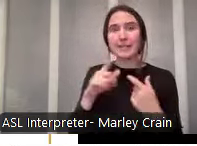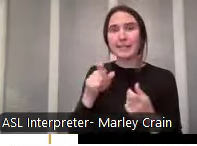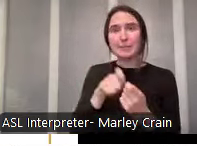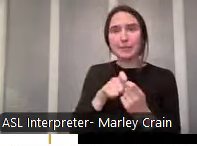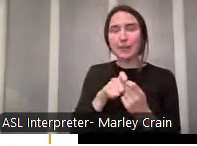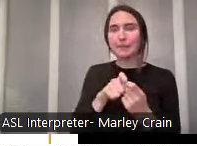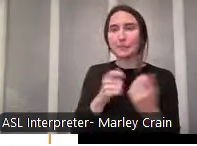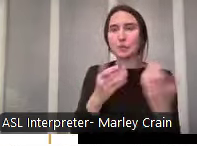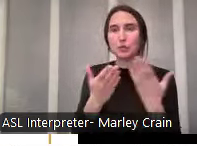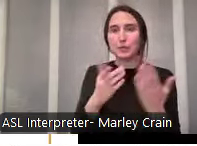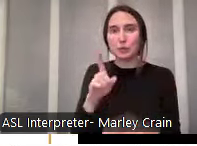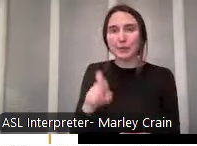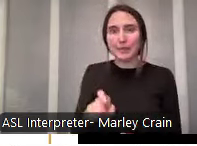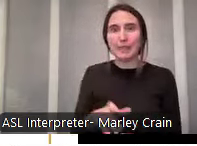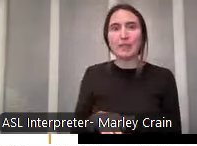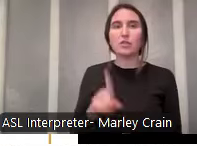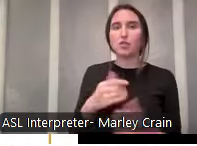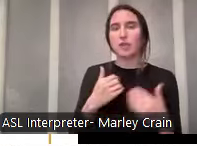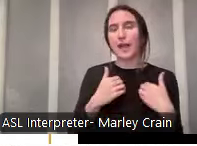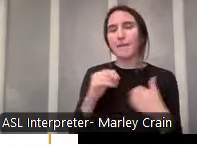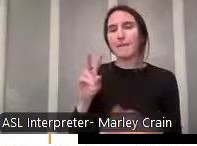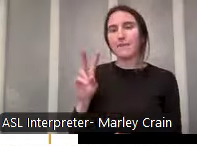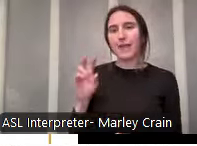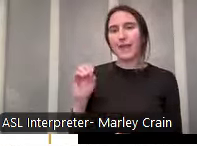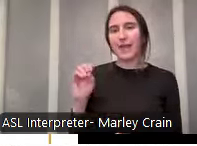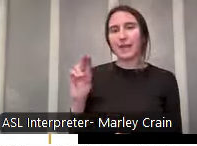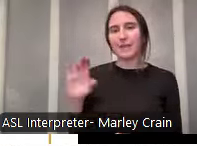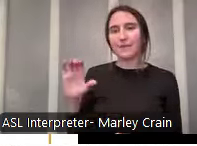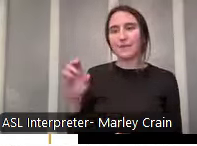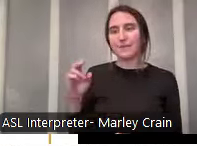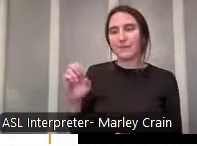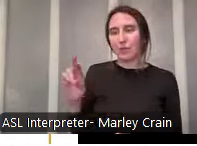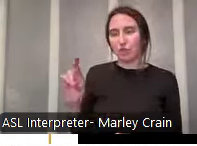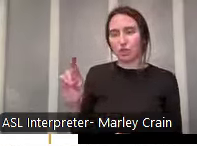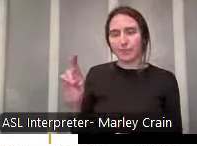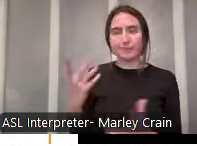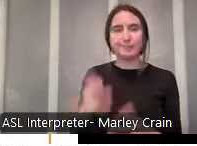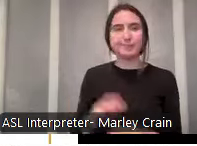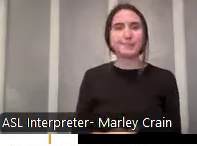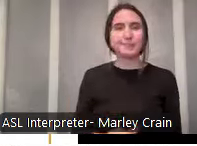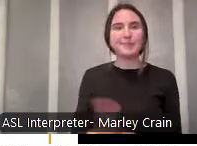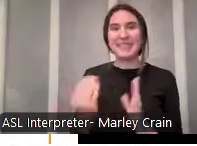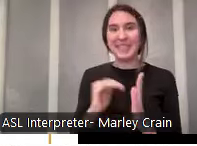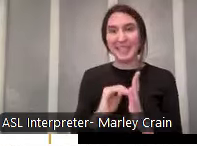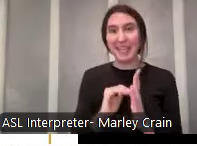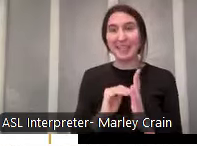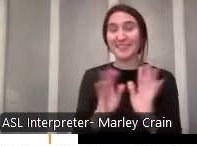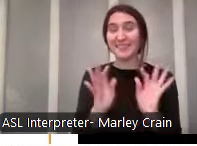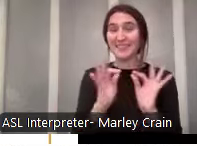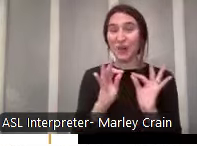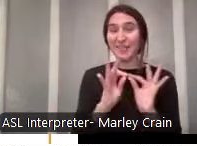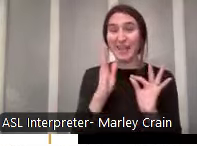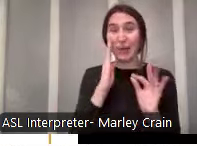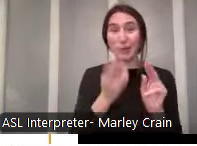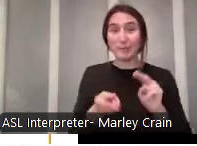is something where they did just raise the rates. I'm not sure if it's enough, but if it is, you can reach out to anybody that